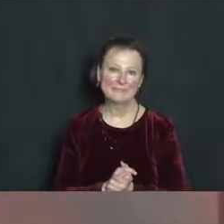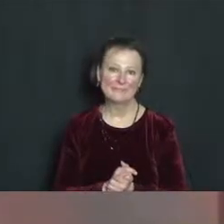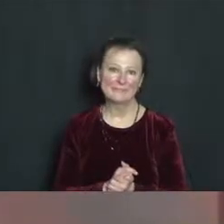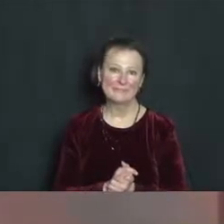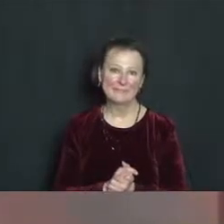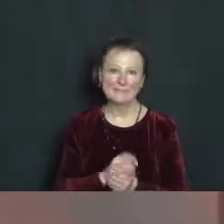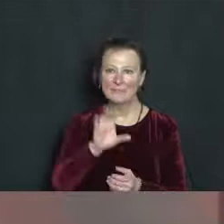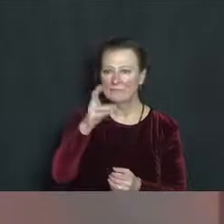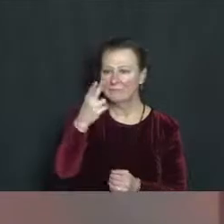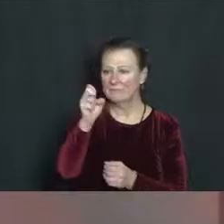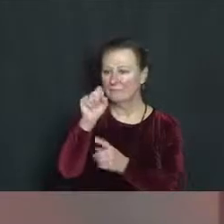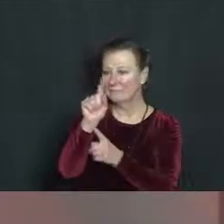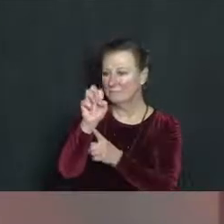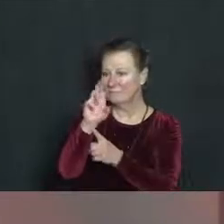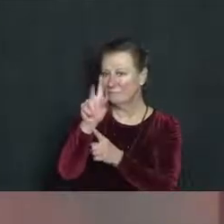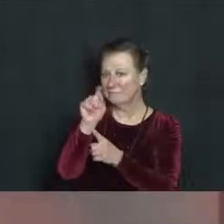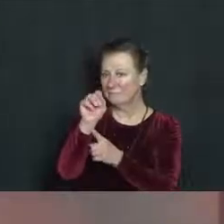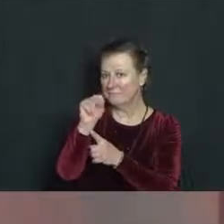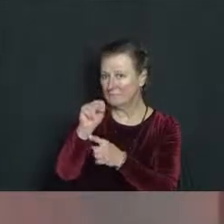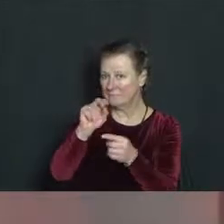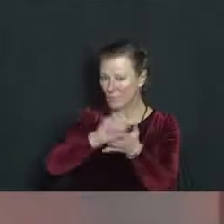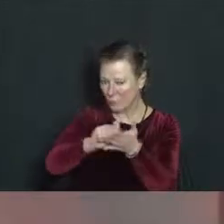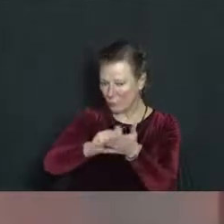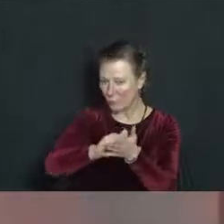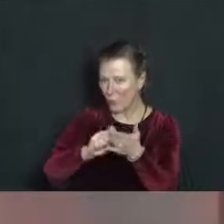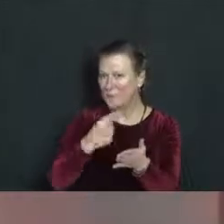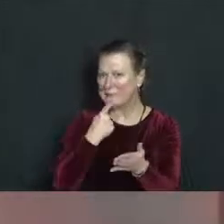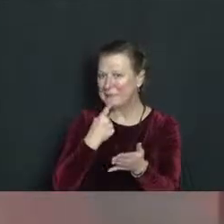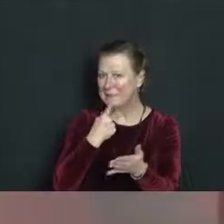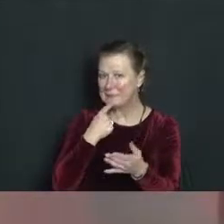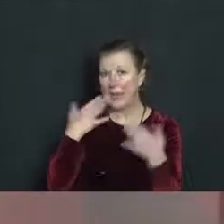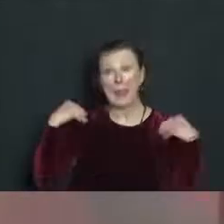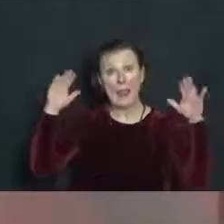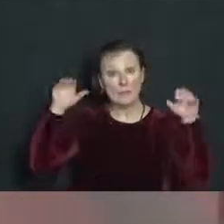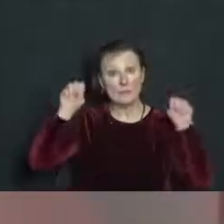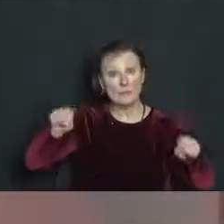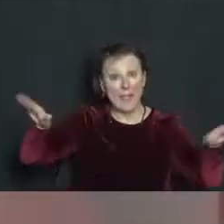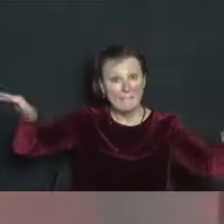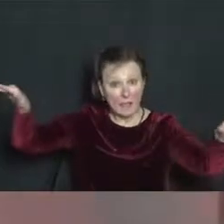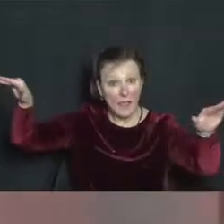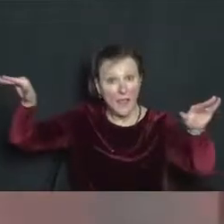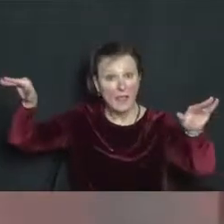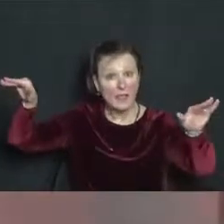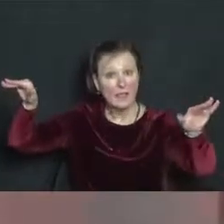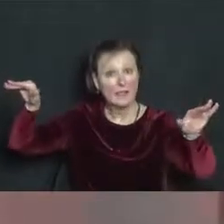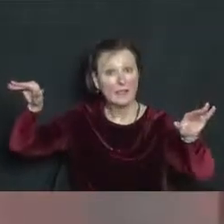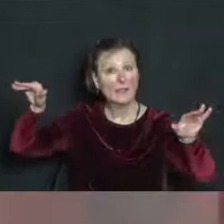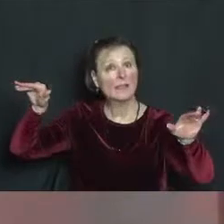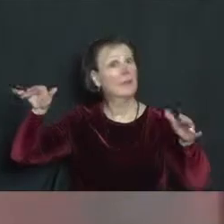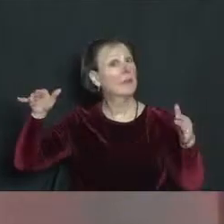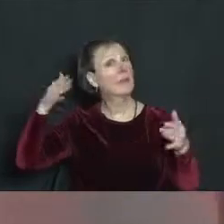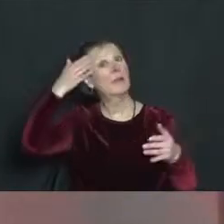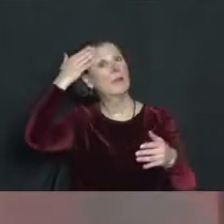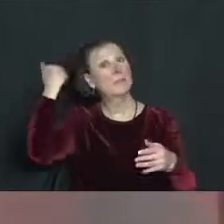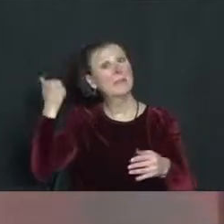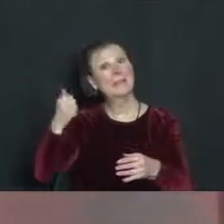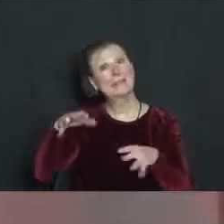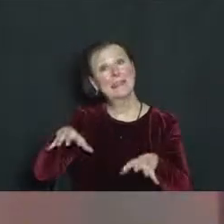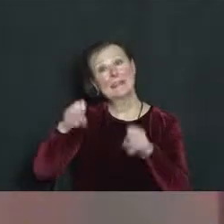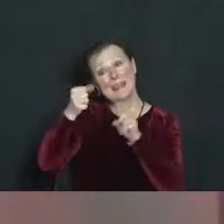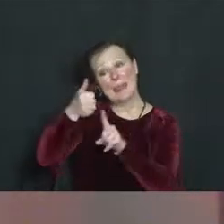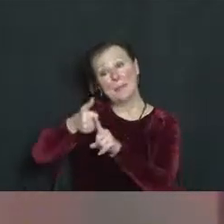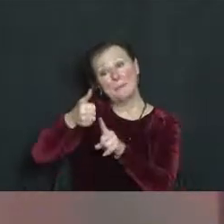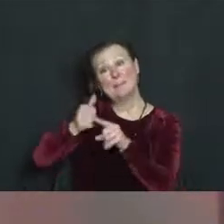G.K. Chesterton emphasized this point when he noted that angels can fly because they take themselves